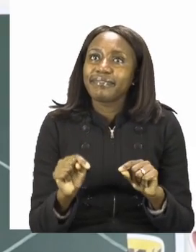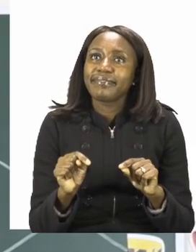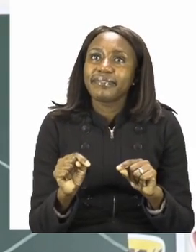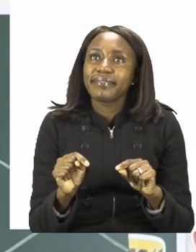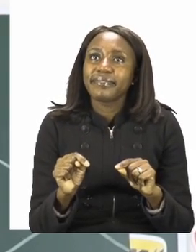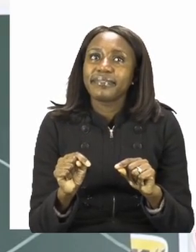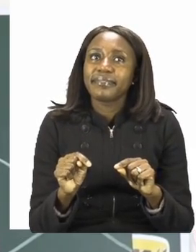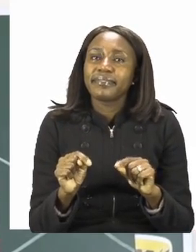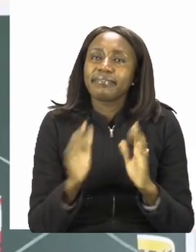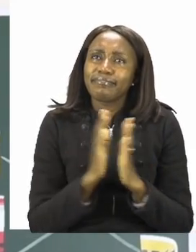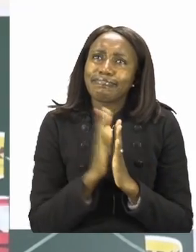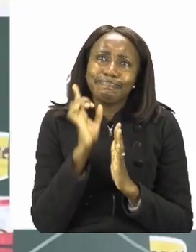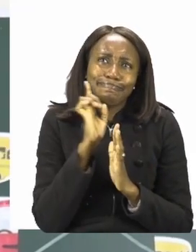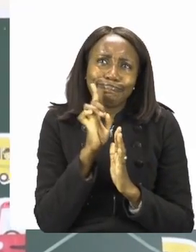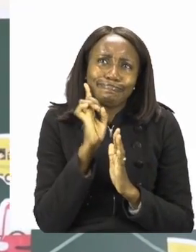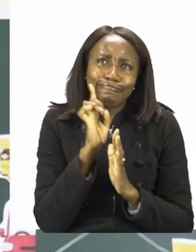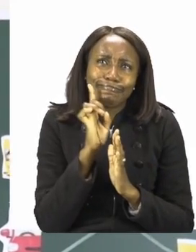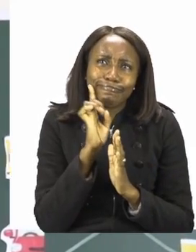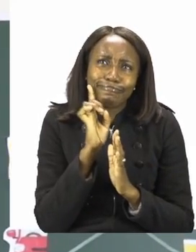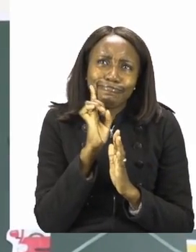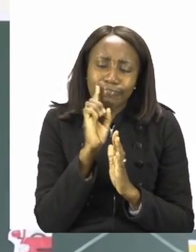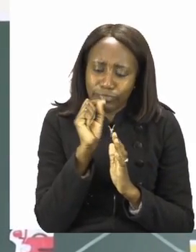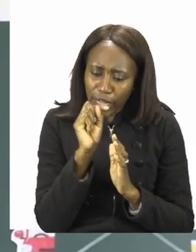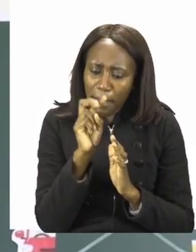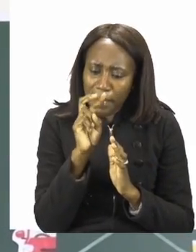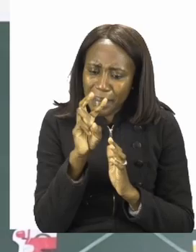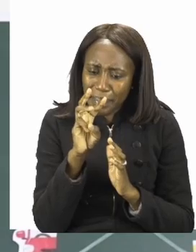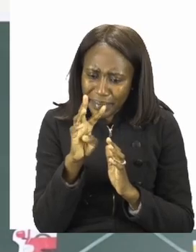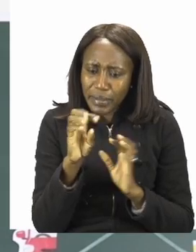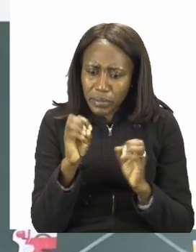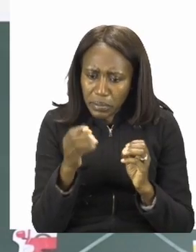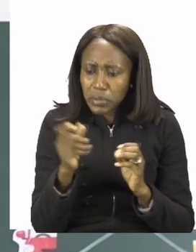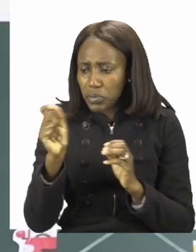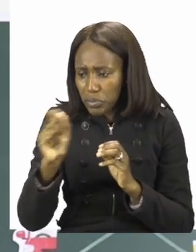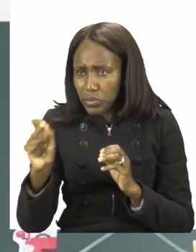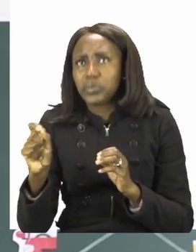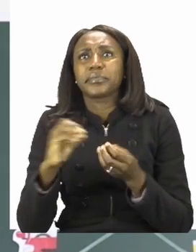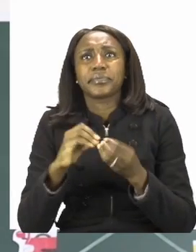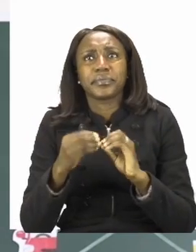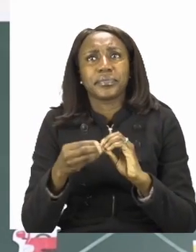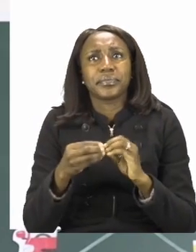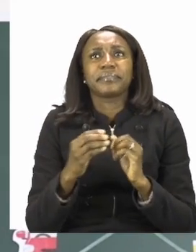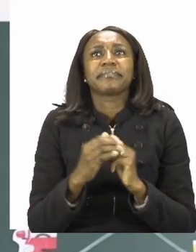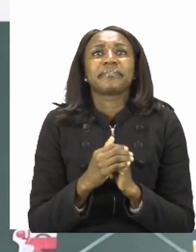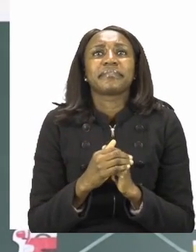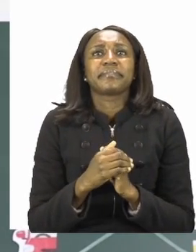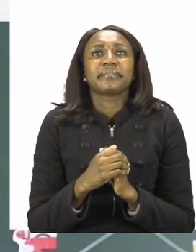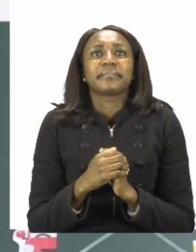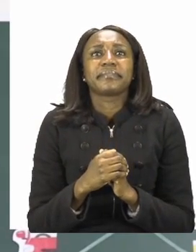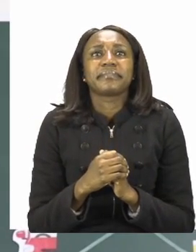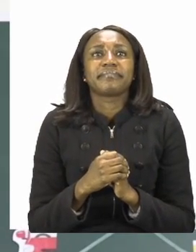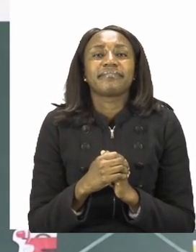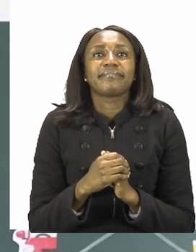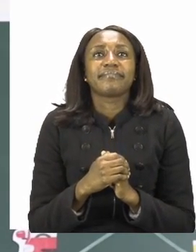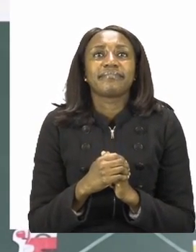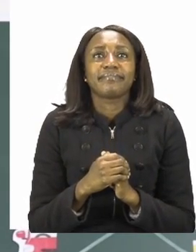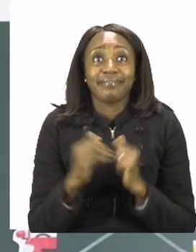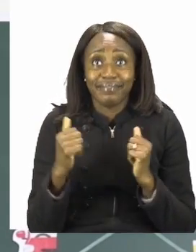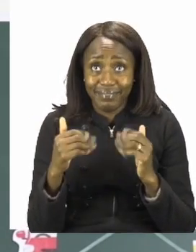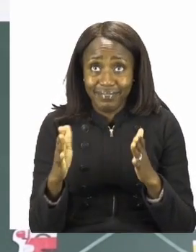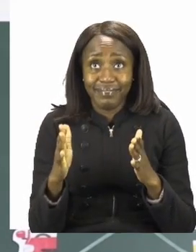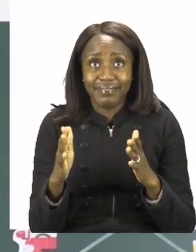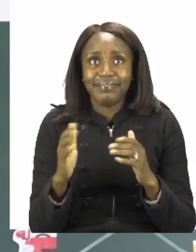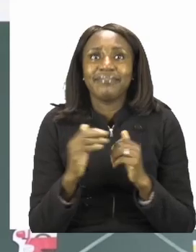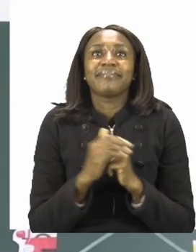this carefully, we need to first count the item and then write it in the box. Let's do the